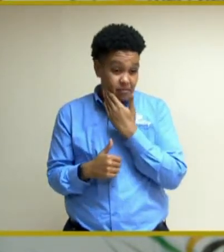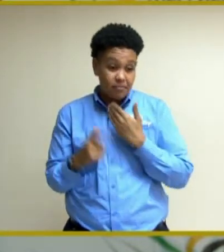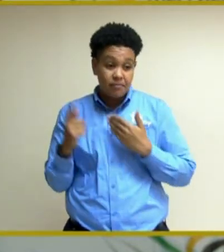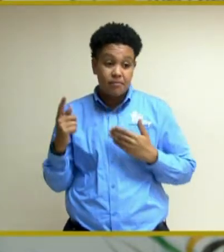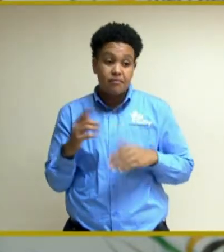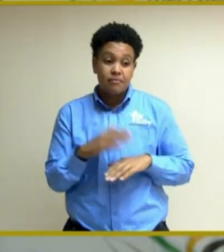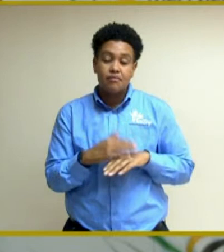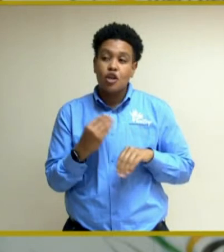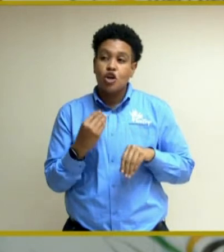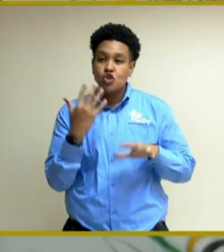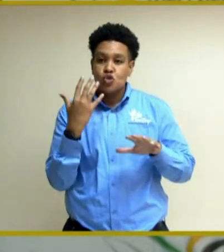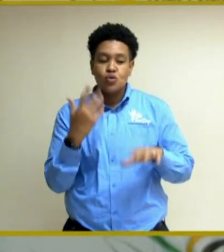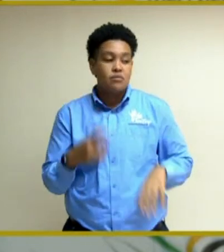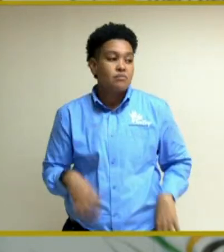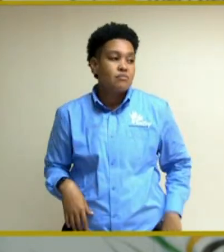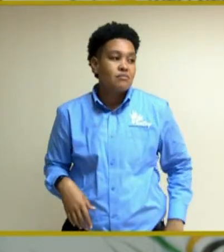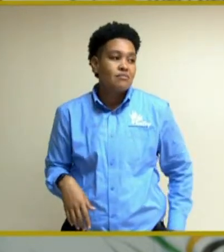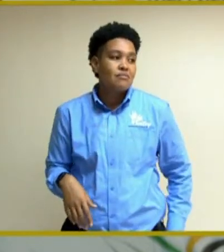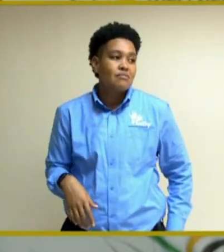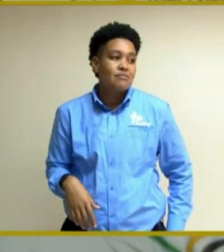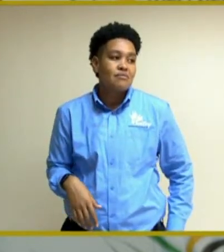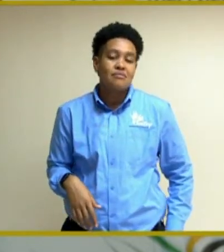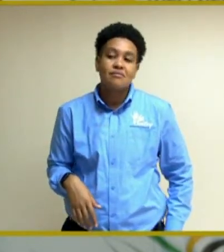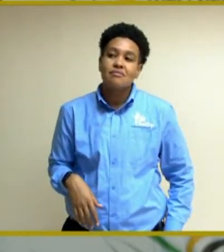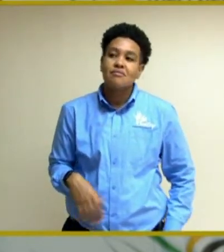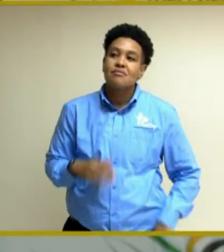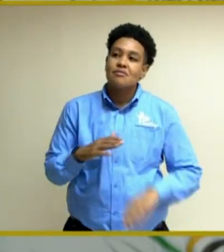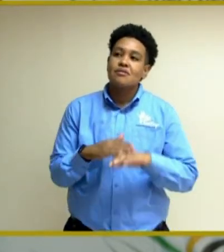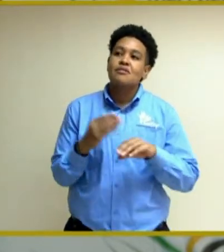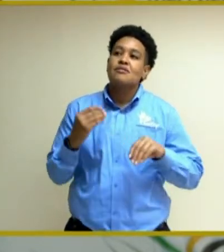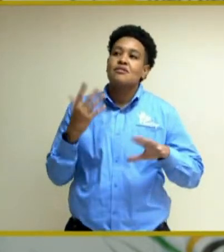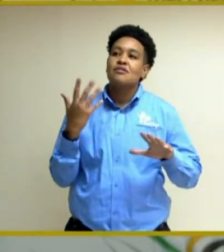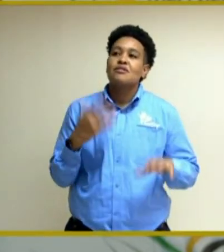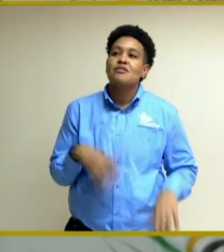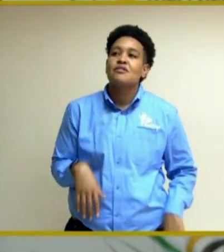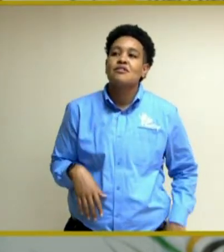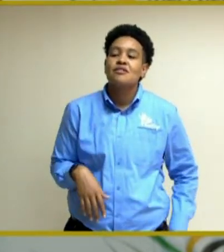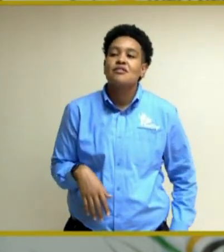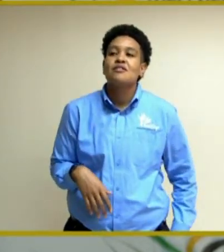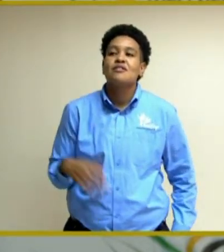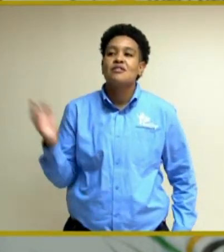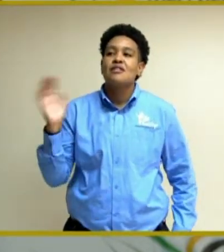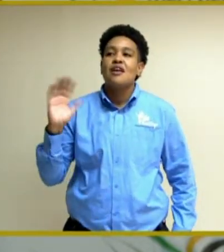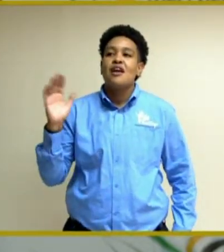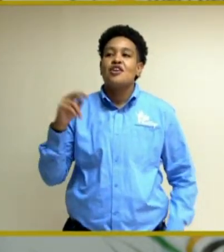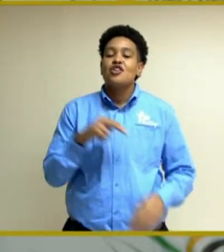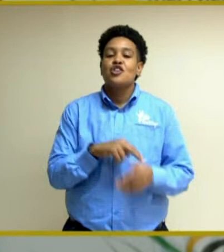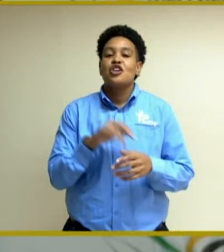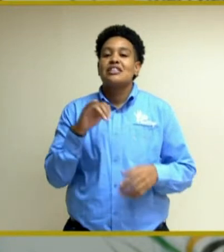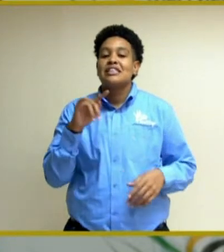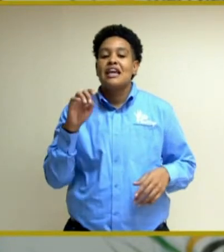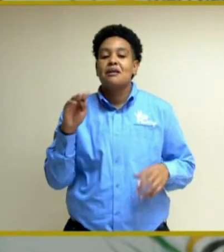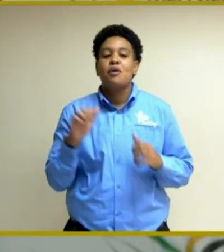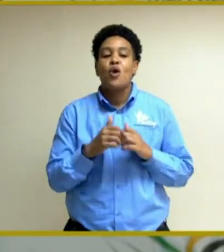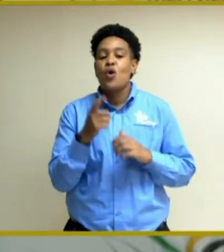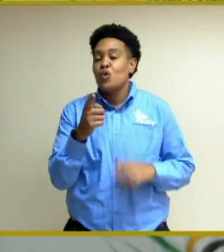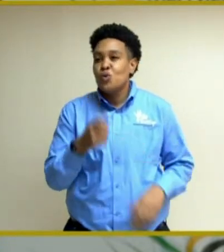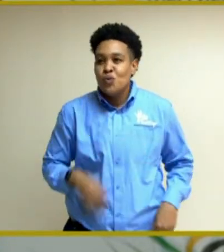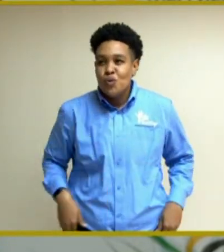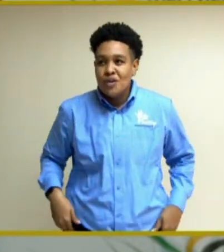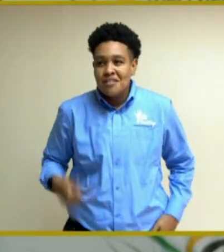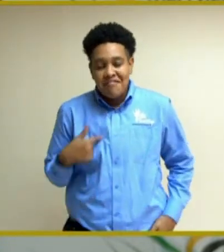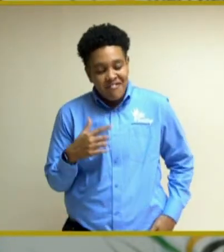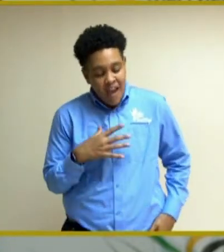on? Okay, on Zoom. Oh, on Zoom. Hello, Nurse Yetman, how are you?